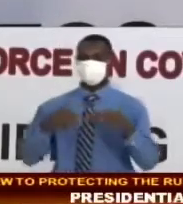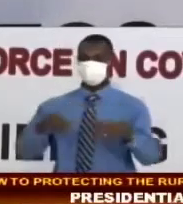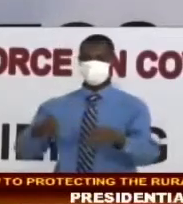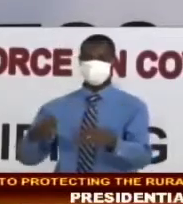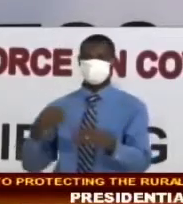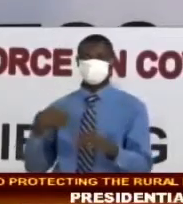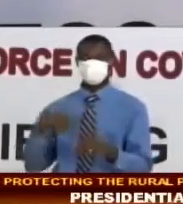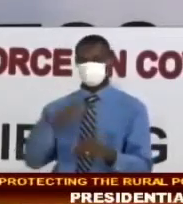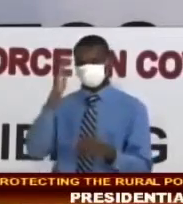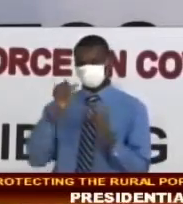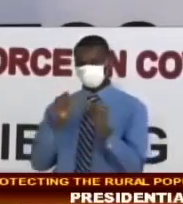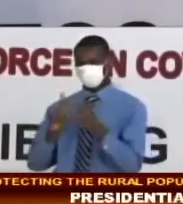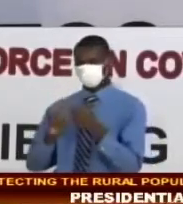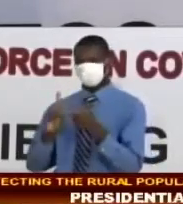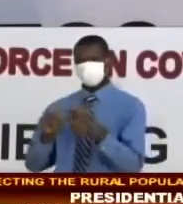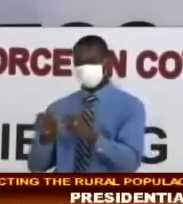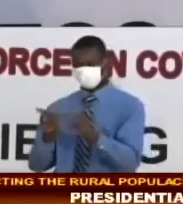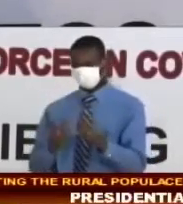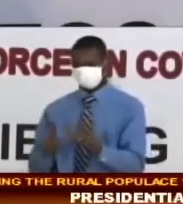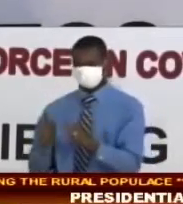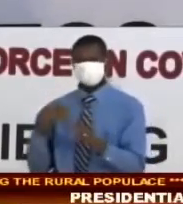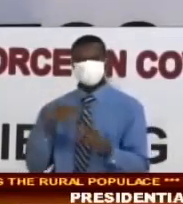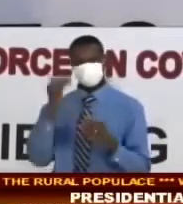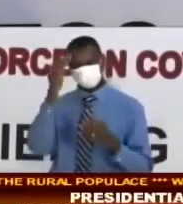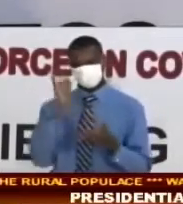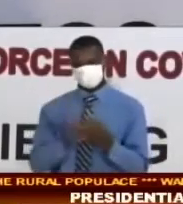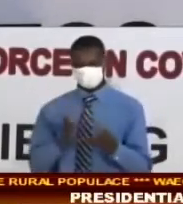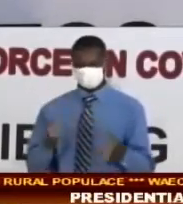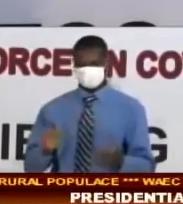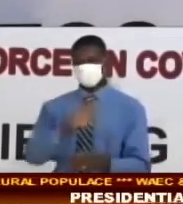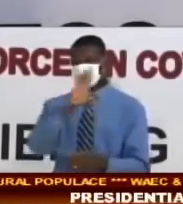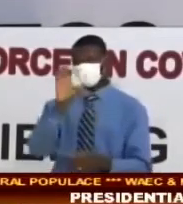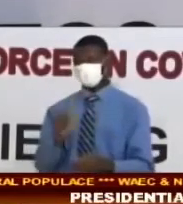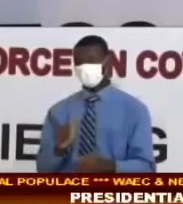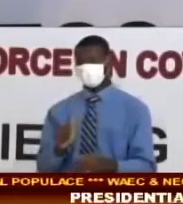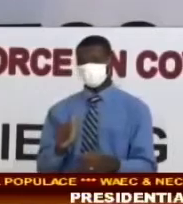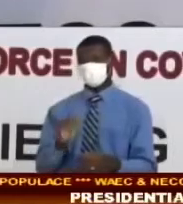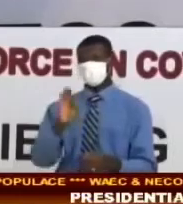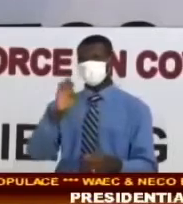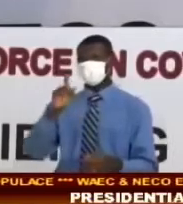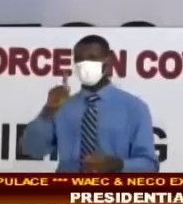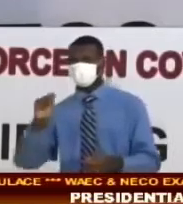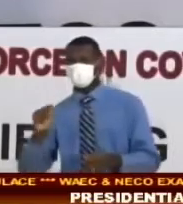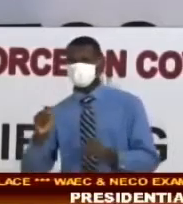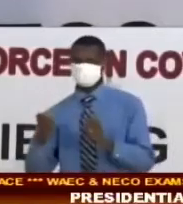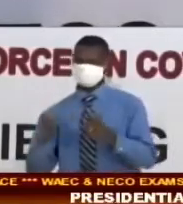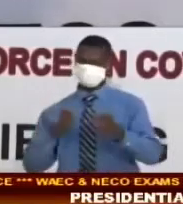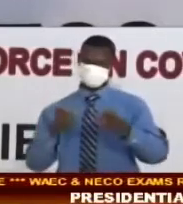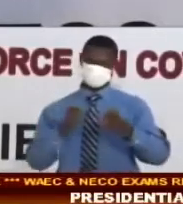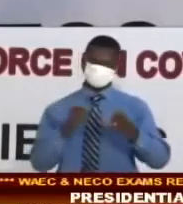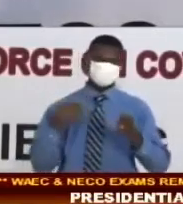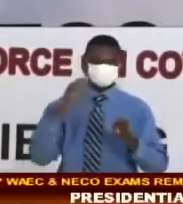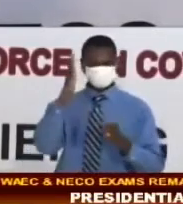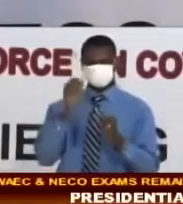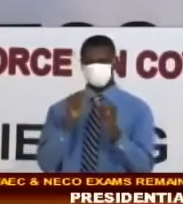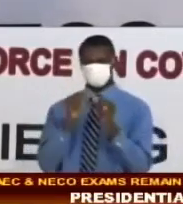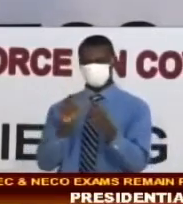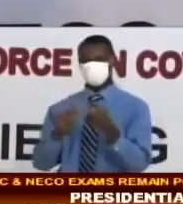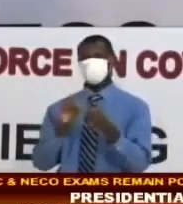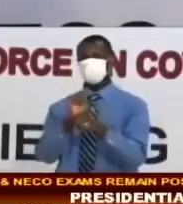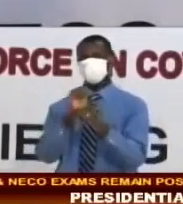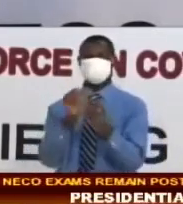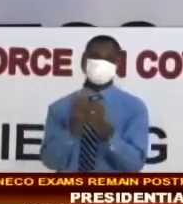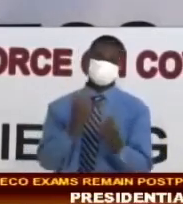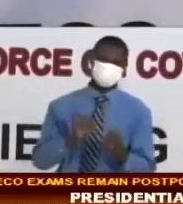know, here in Abuja, the markets are controlled by the FCT, and continue to work with them closely. It's not